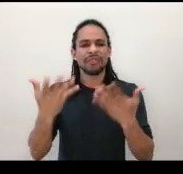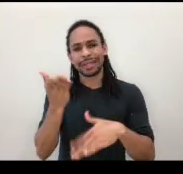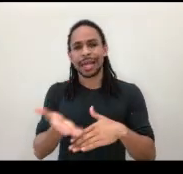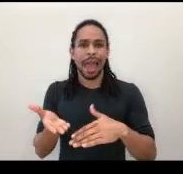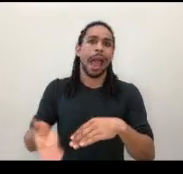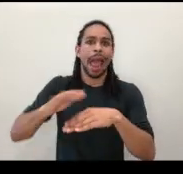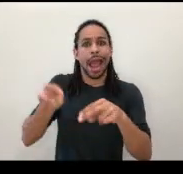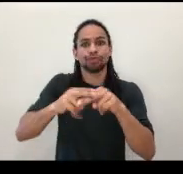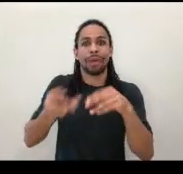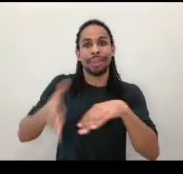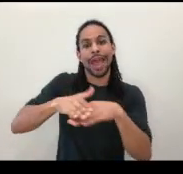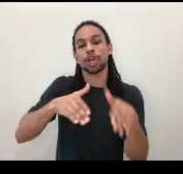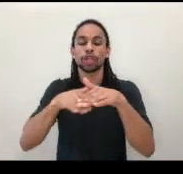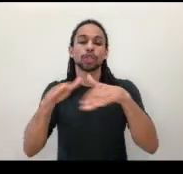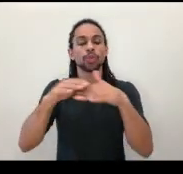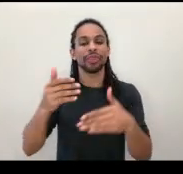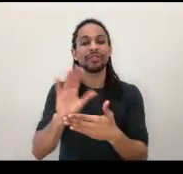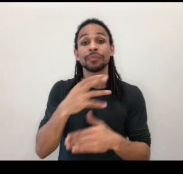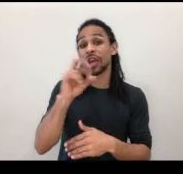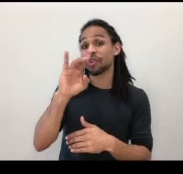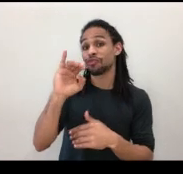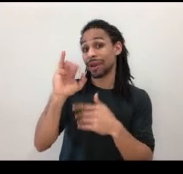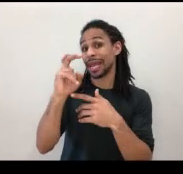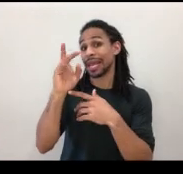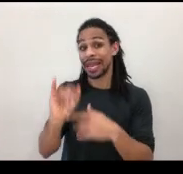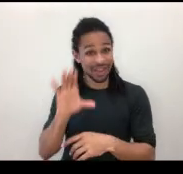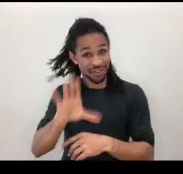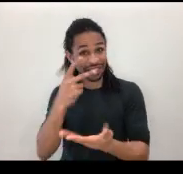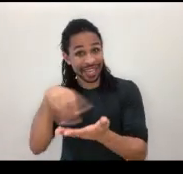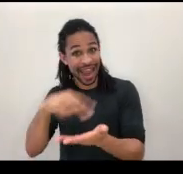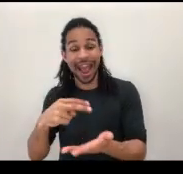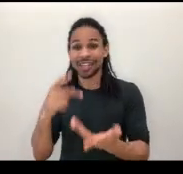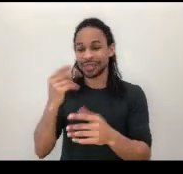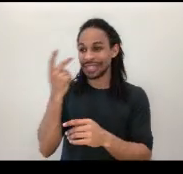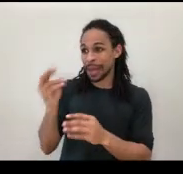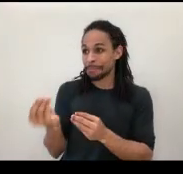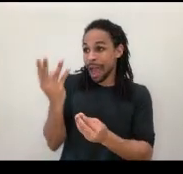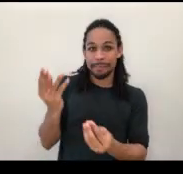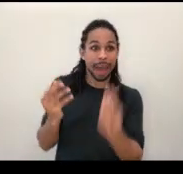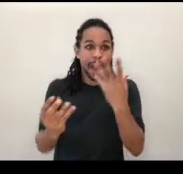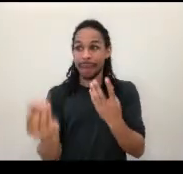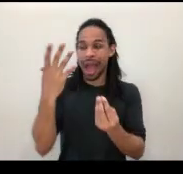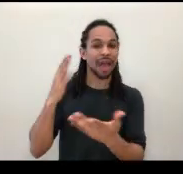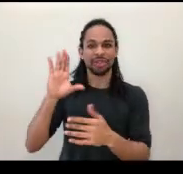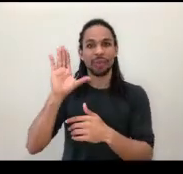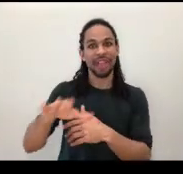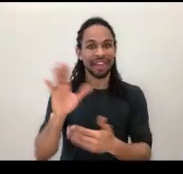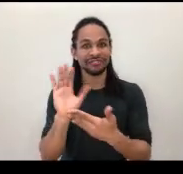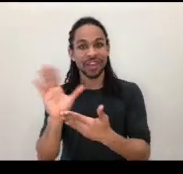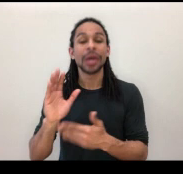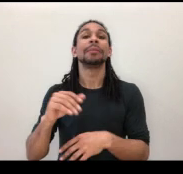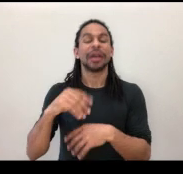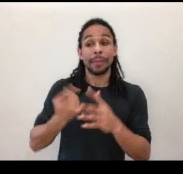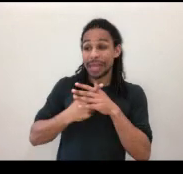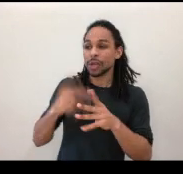the film. And Rickey, I mean, your dance and how that sort of bursts throughout the film. And at first I think you get a little bit exposed to it,